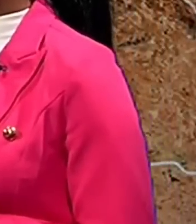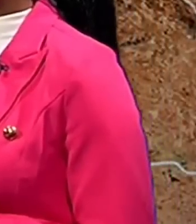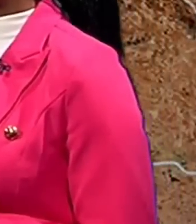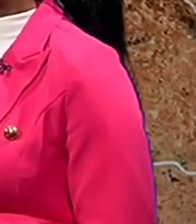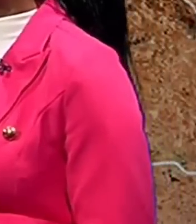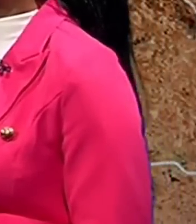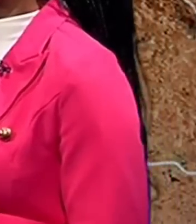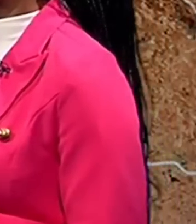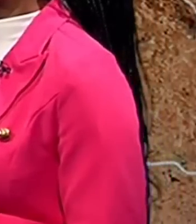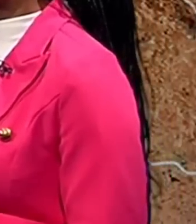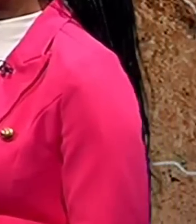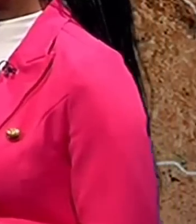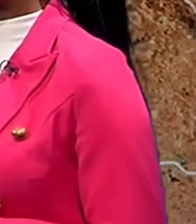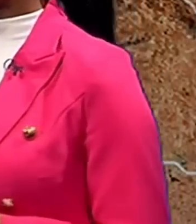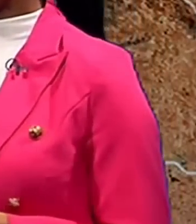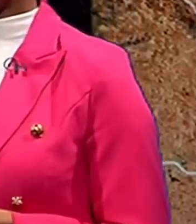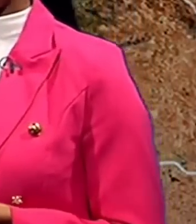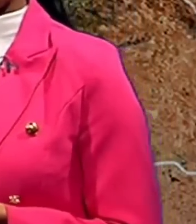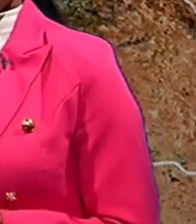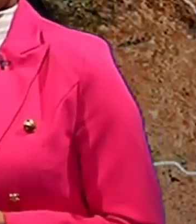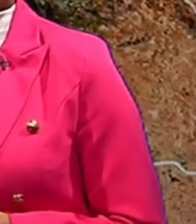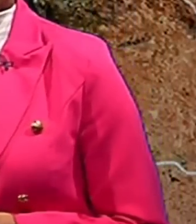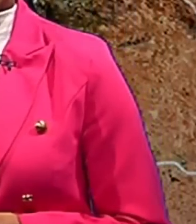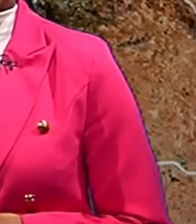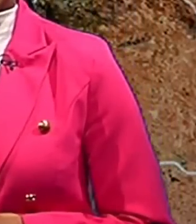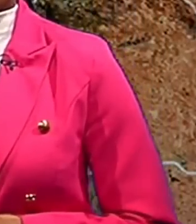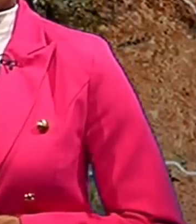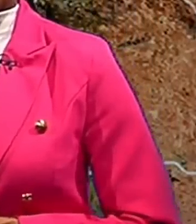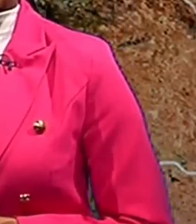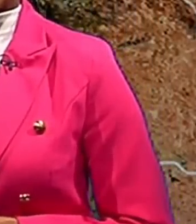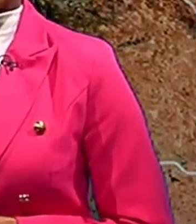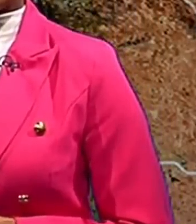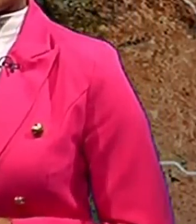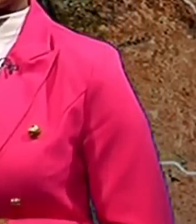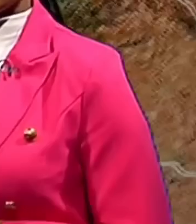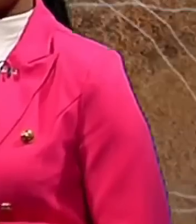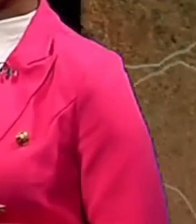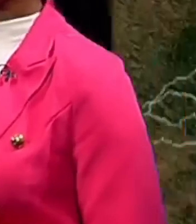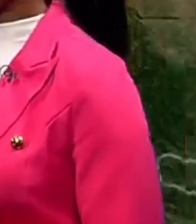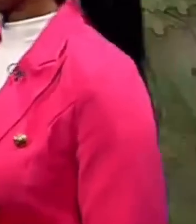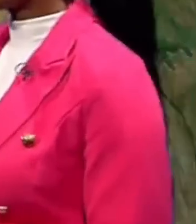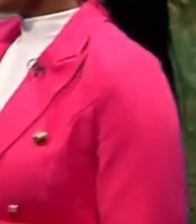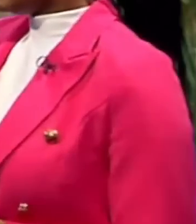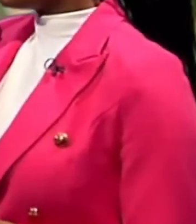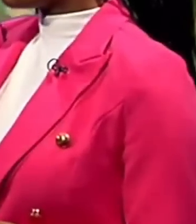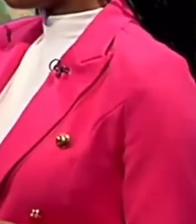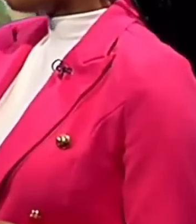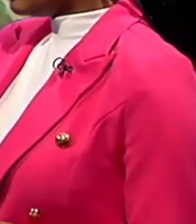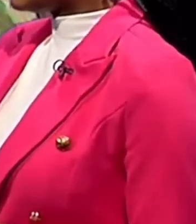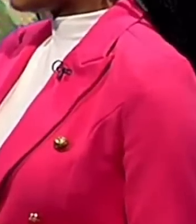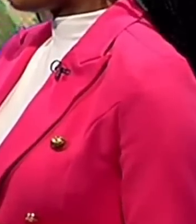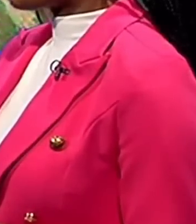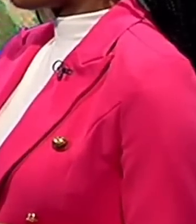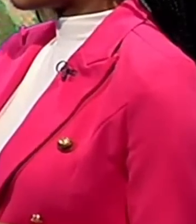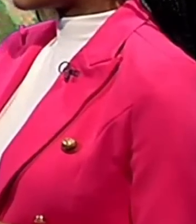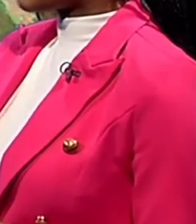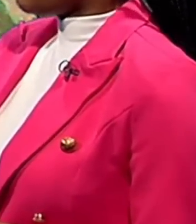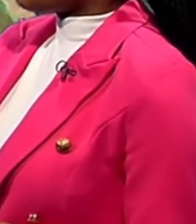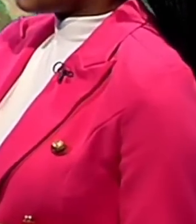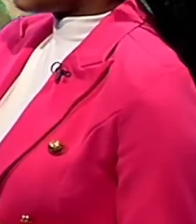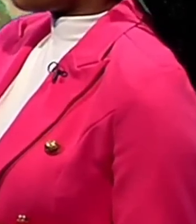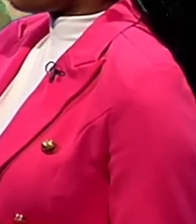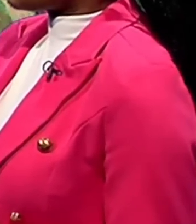le 6 go ya go di le 14 Free Enageng ka digata di le 4 go ya go di le 13 mo Thapameng Limpopo le teng mo